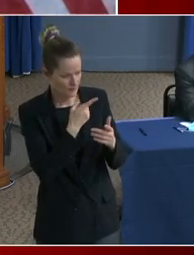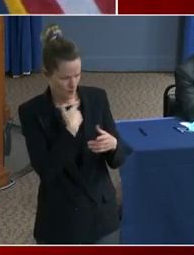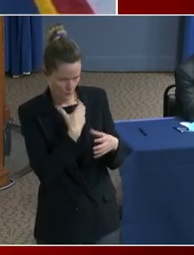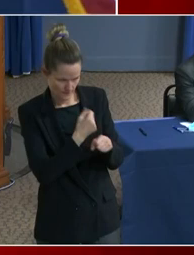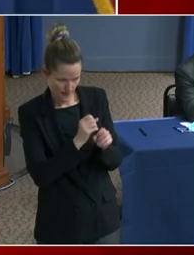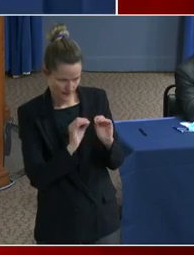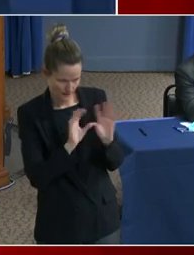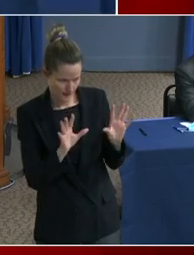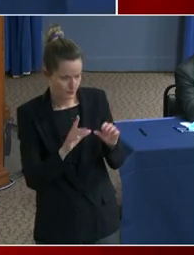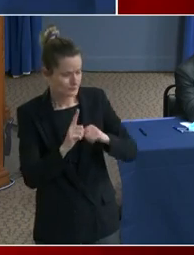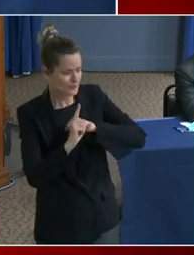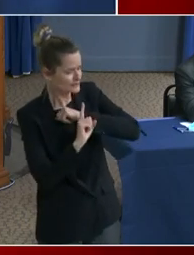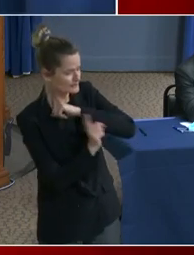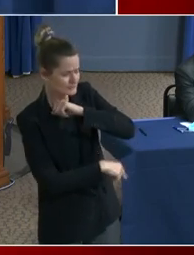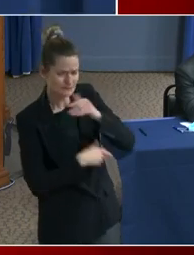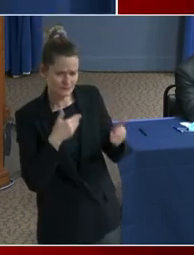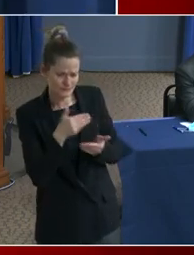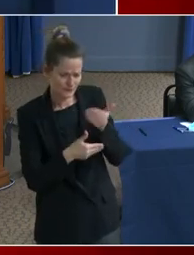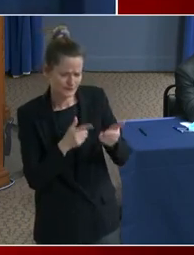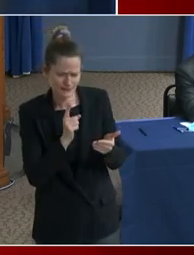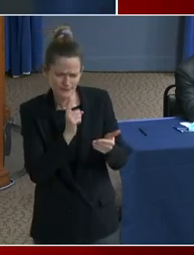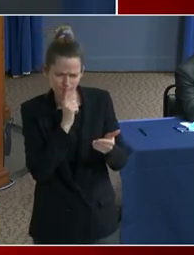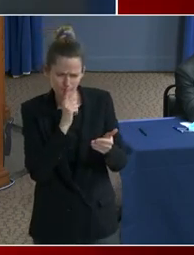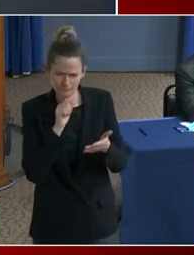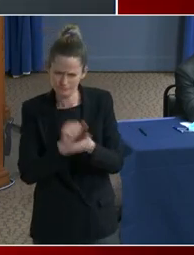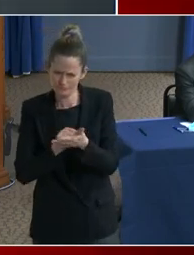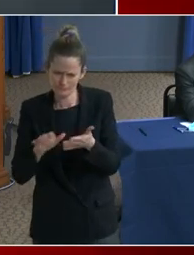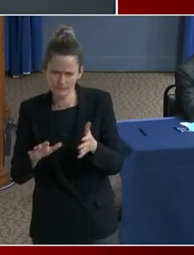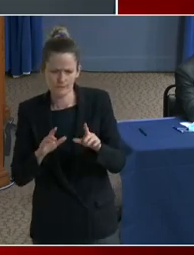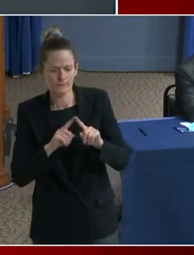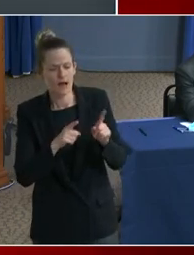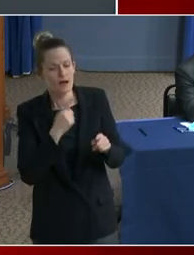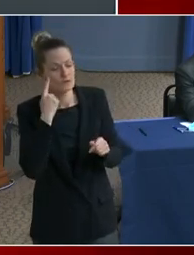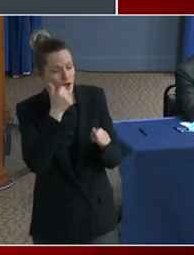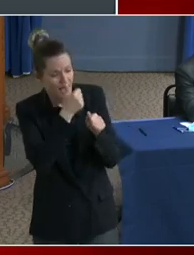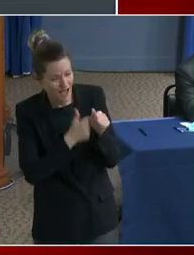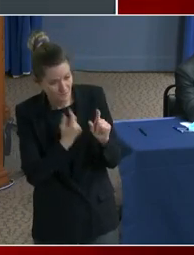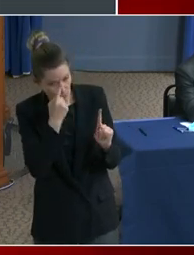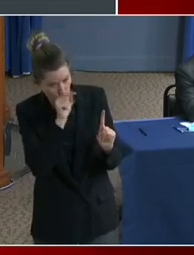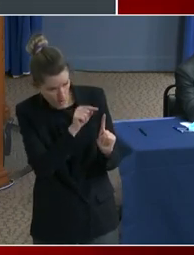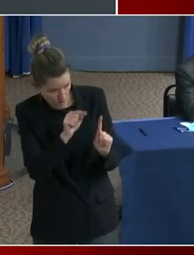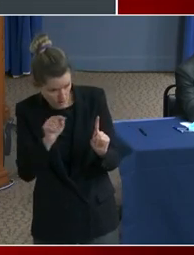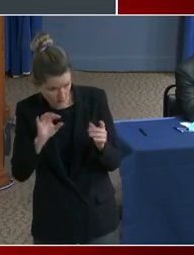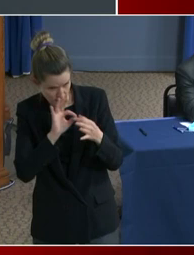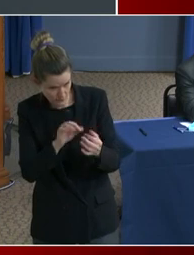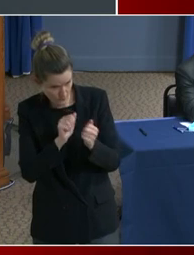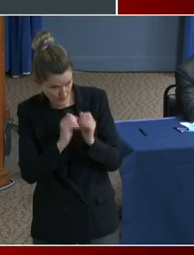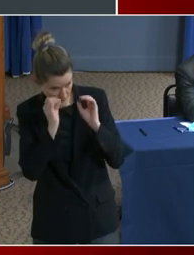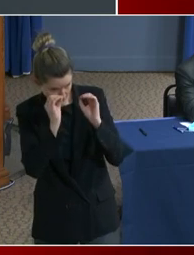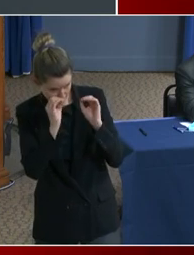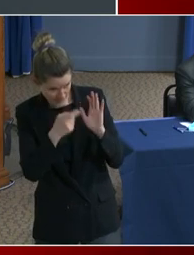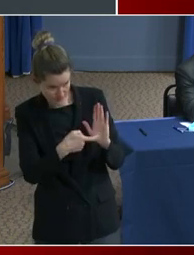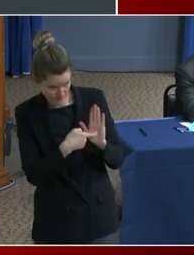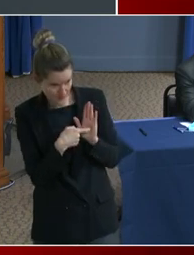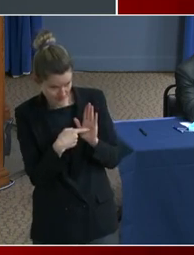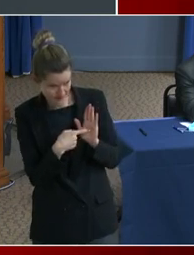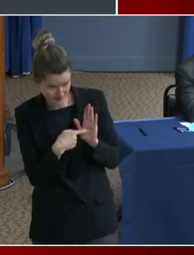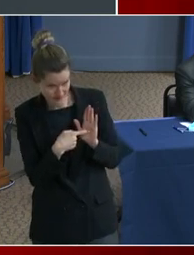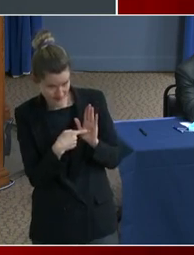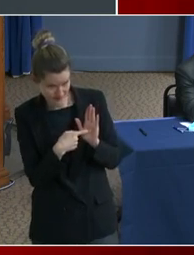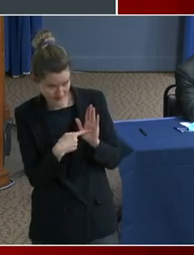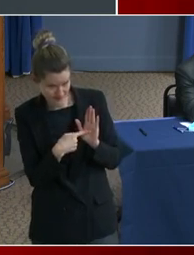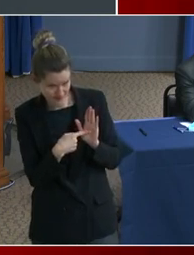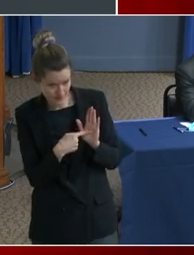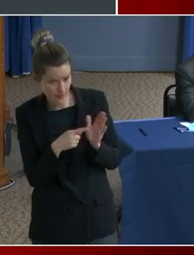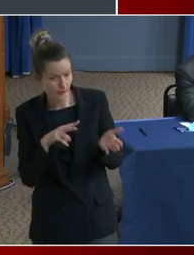the discipline, except for, for everyone associated with the educational mandate, the form of discipline they're currently in is that